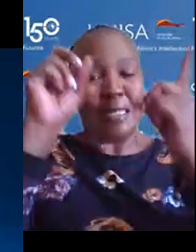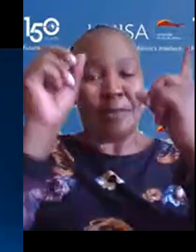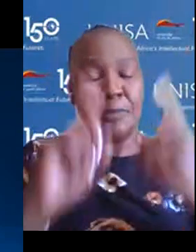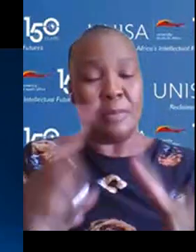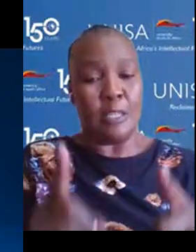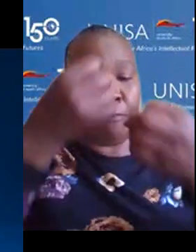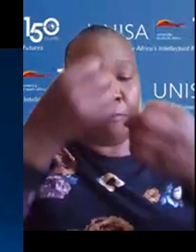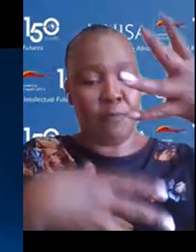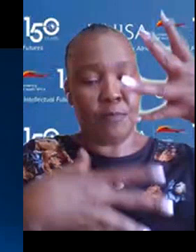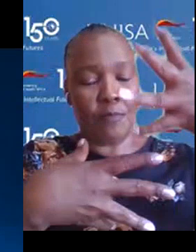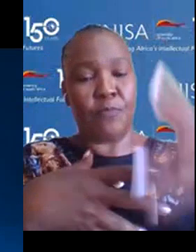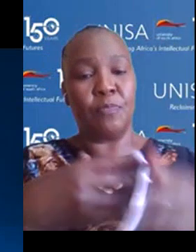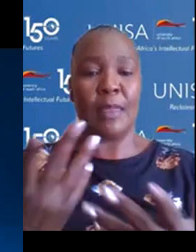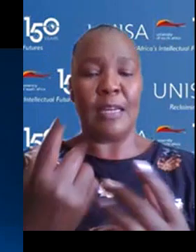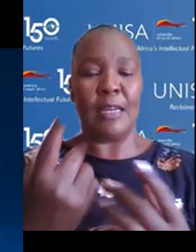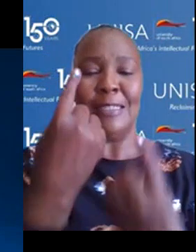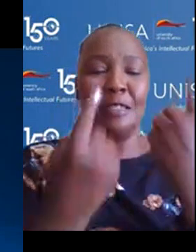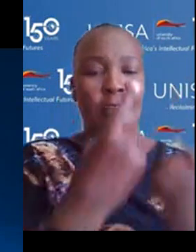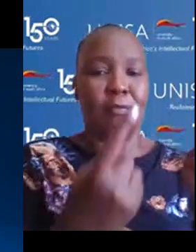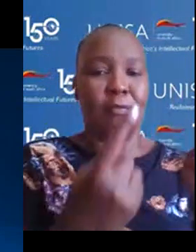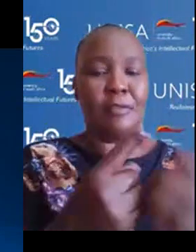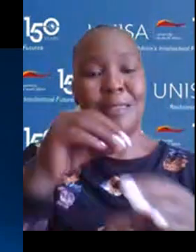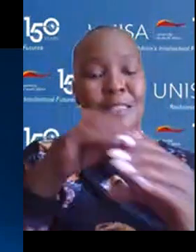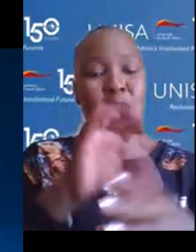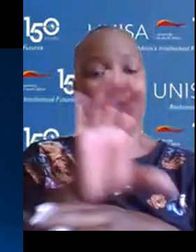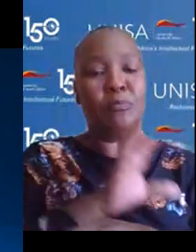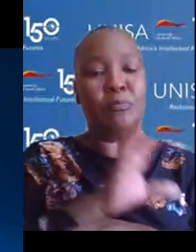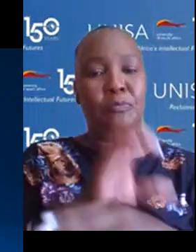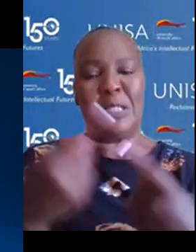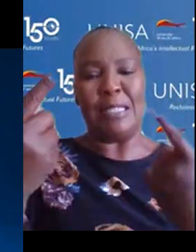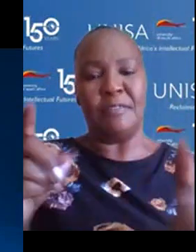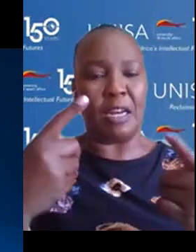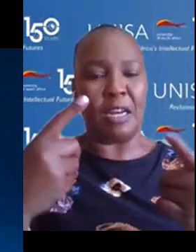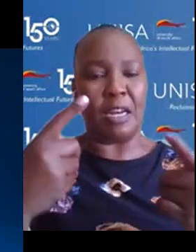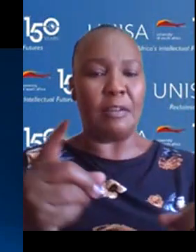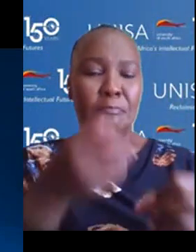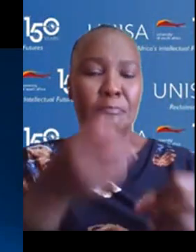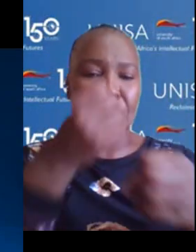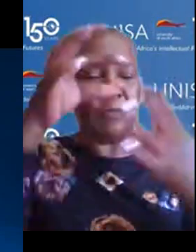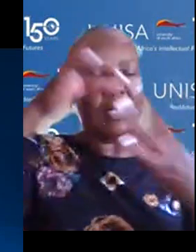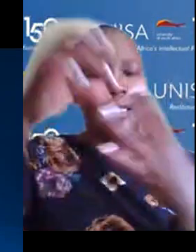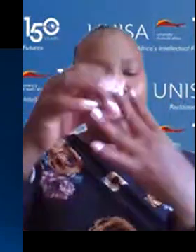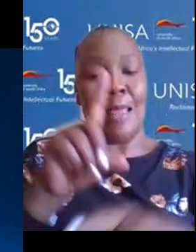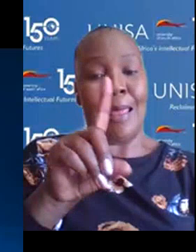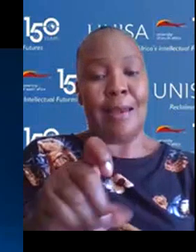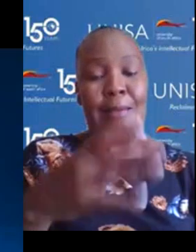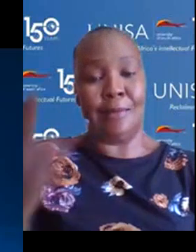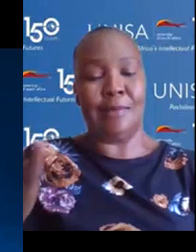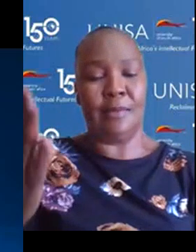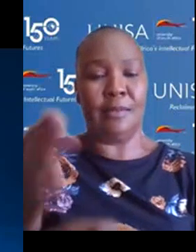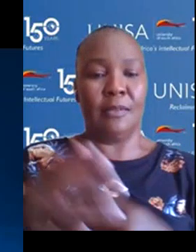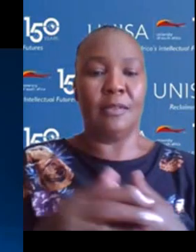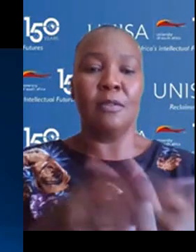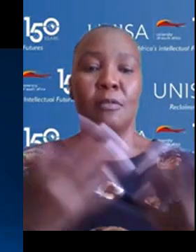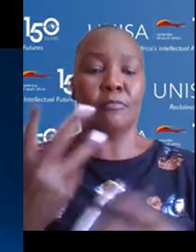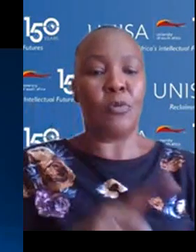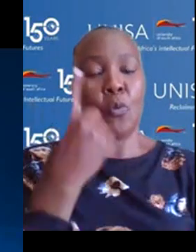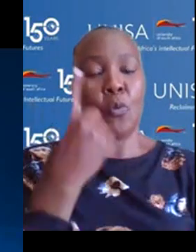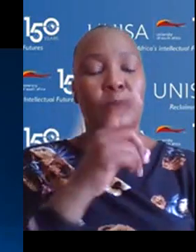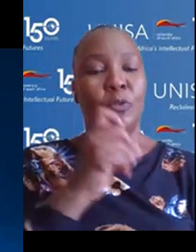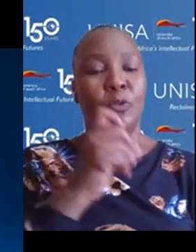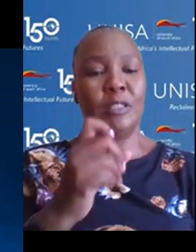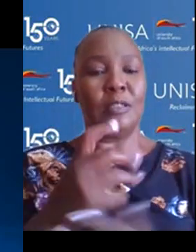menus. Each type of component on your computer will have a slightly different menu of options when right-clicking. One use of the right click is